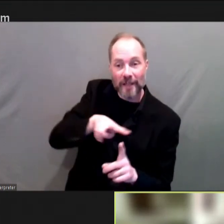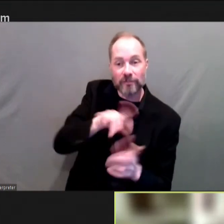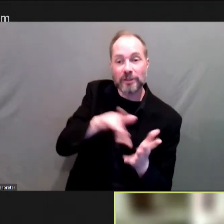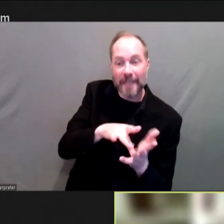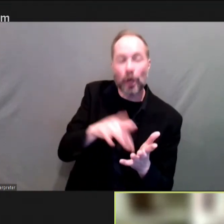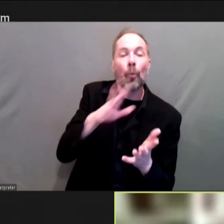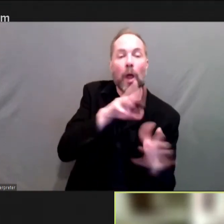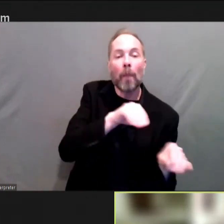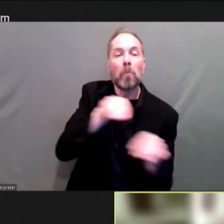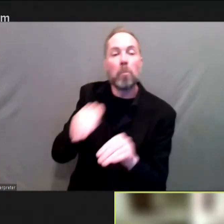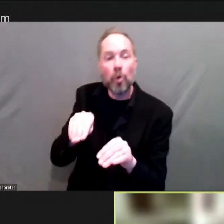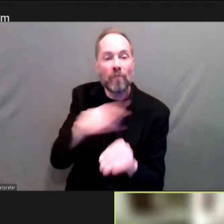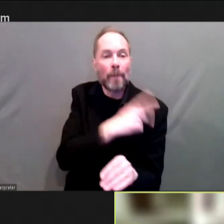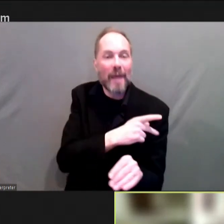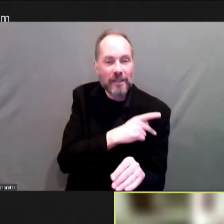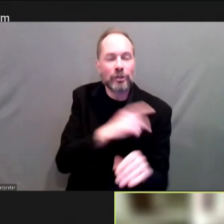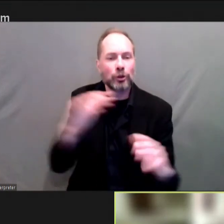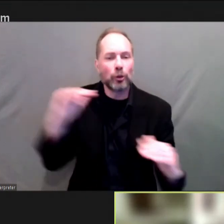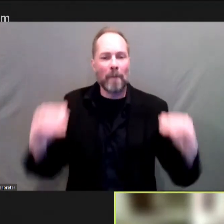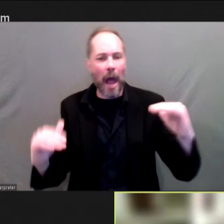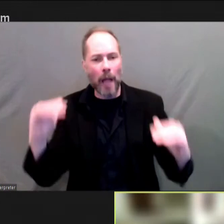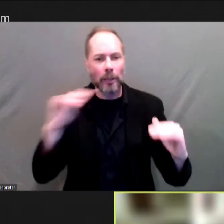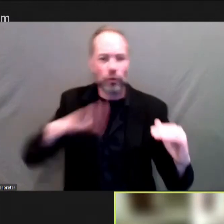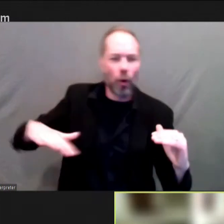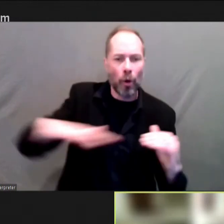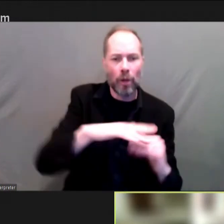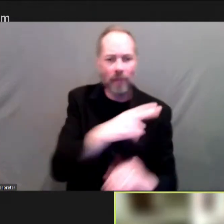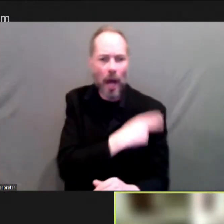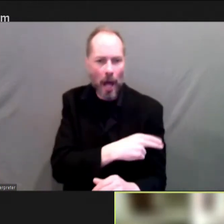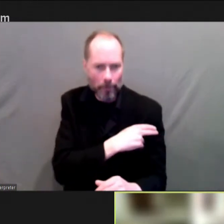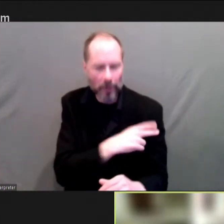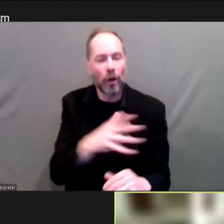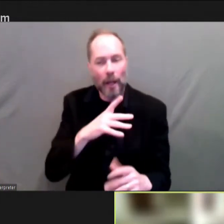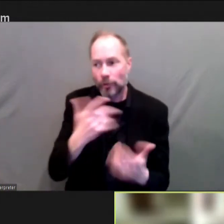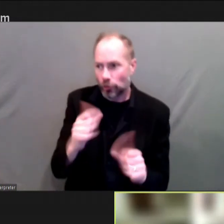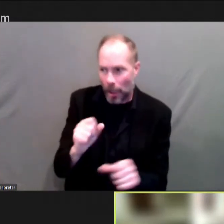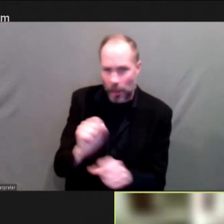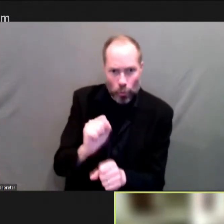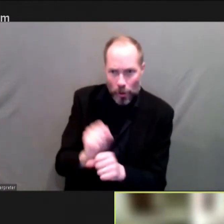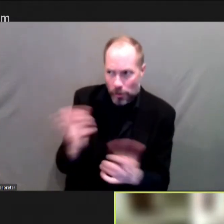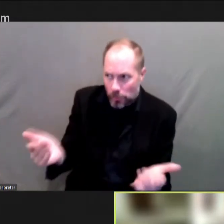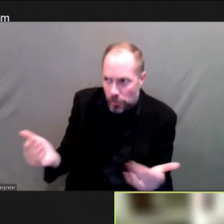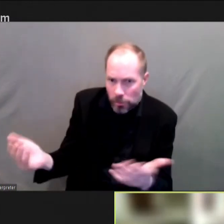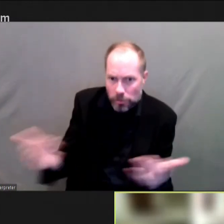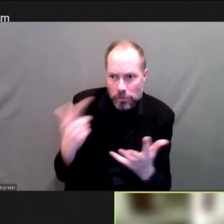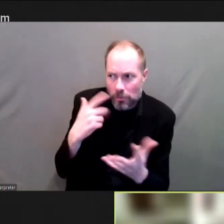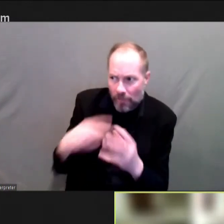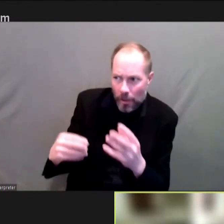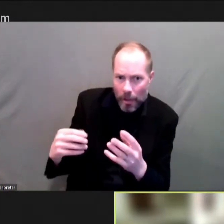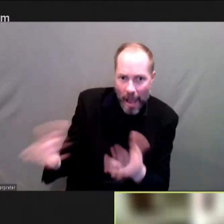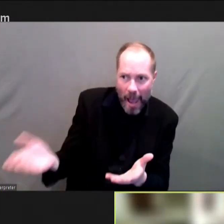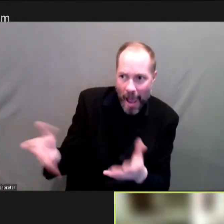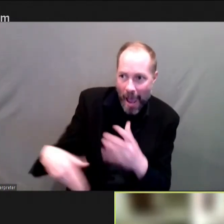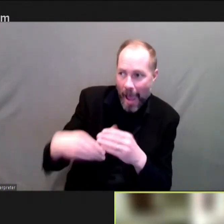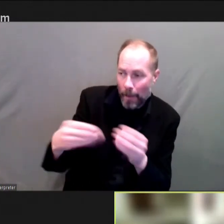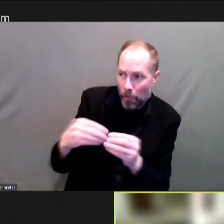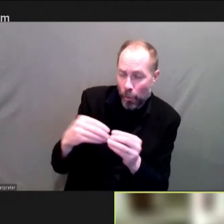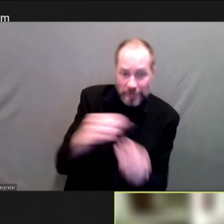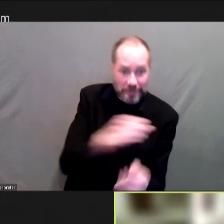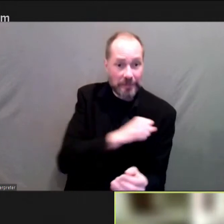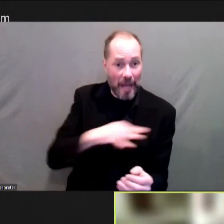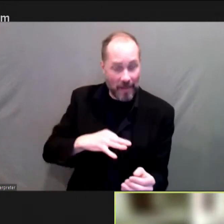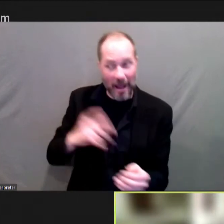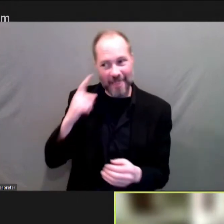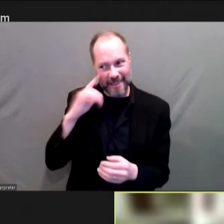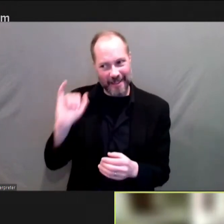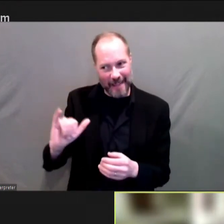around to balance the load. We've done work to bring extra staff in to help with our hospital systems. And so I think that close